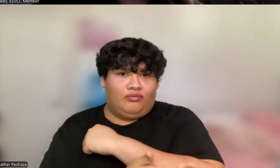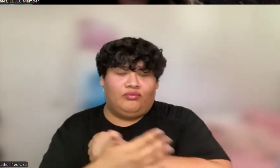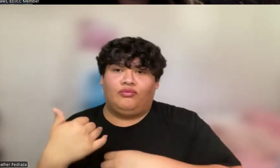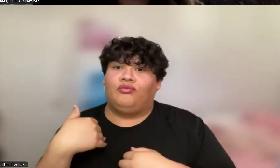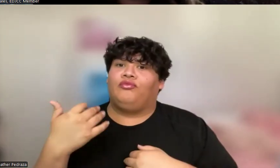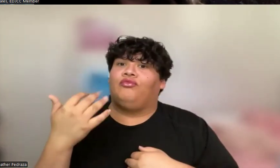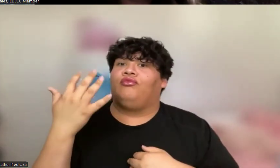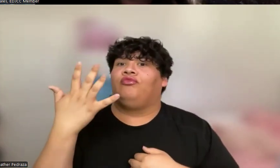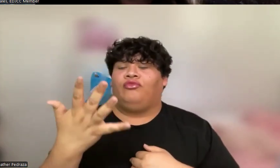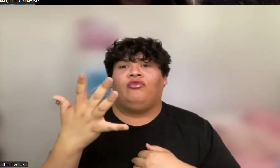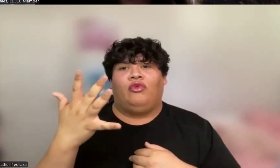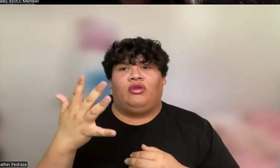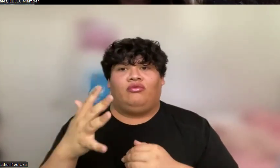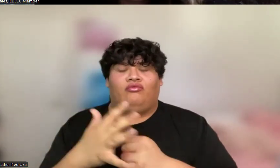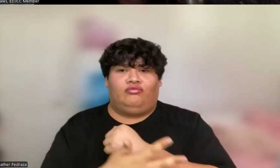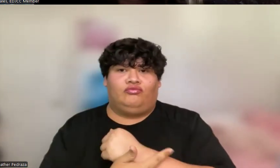addressed timely.